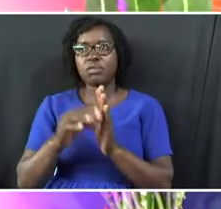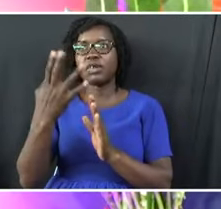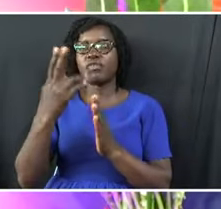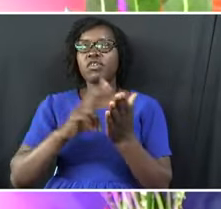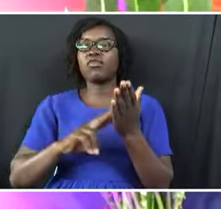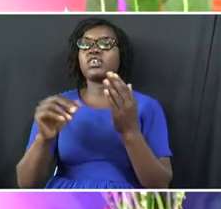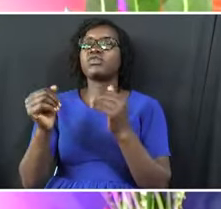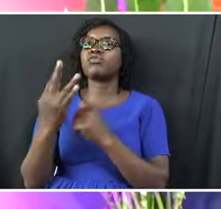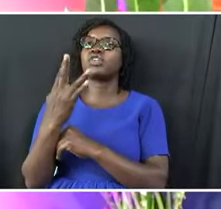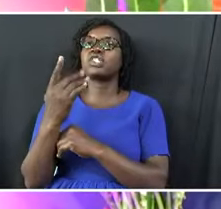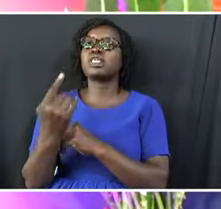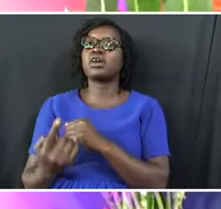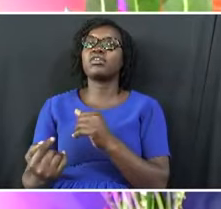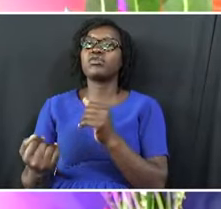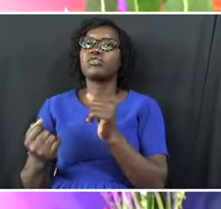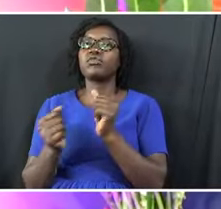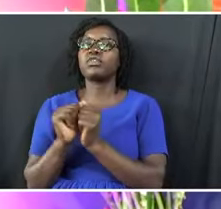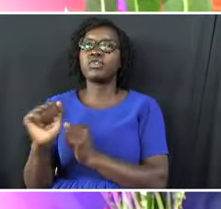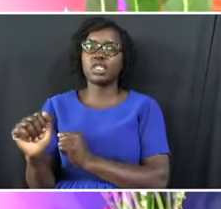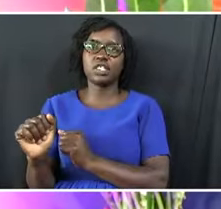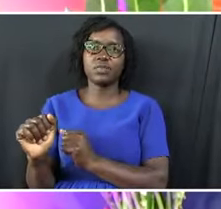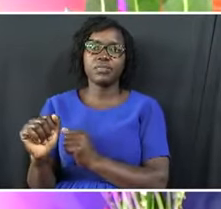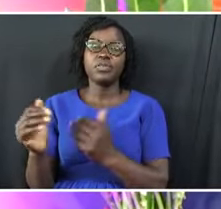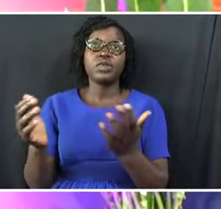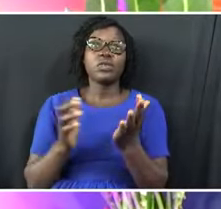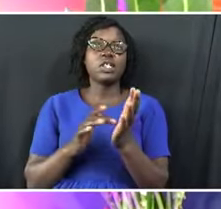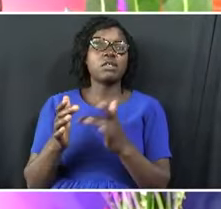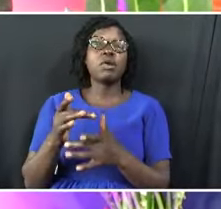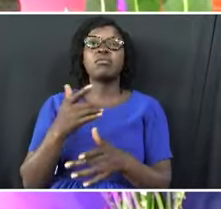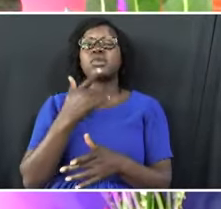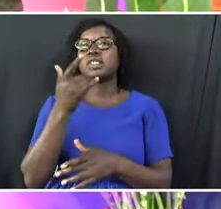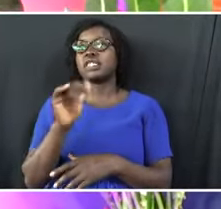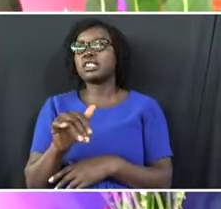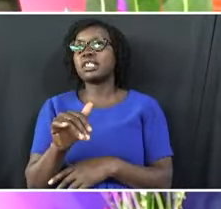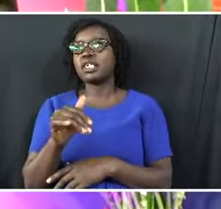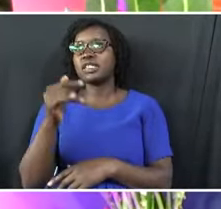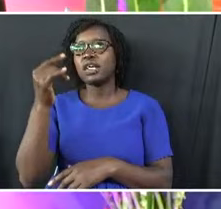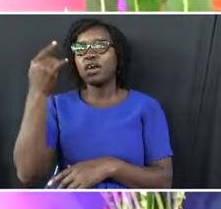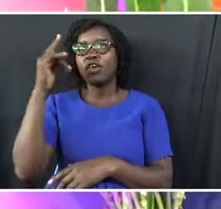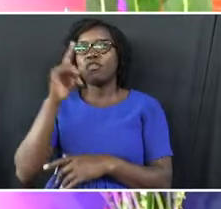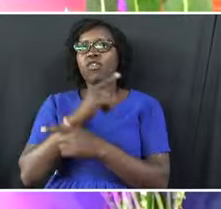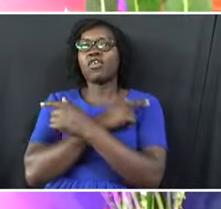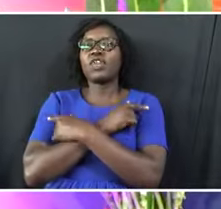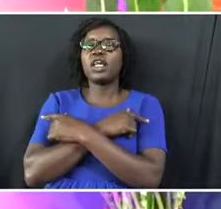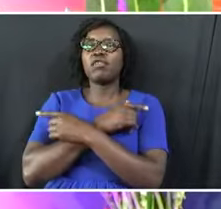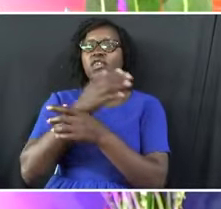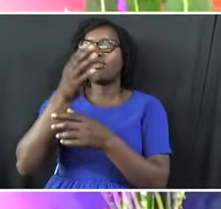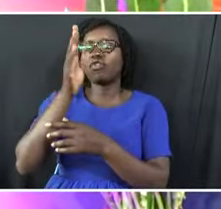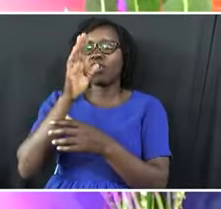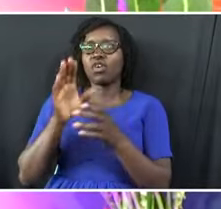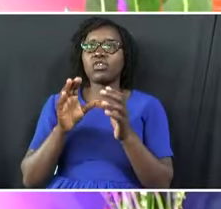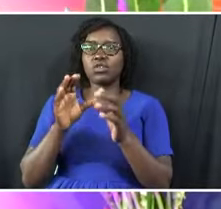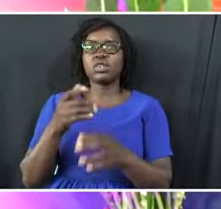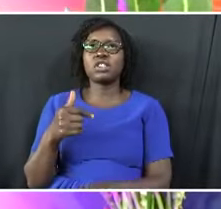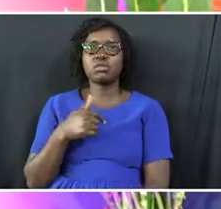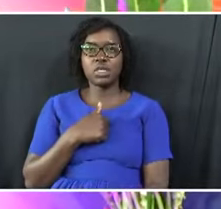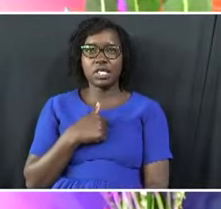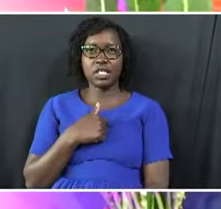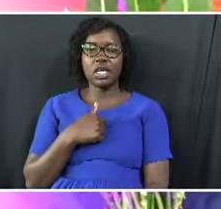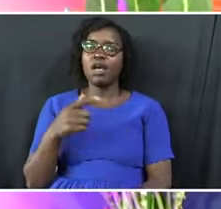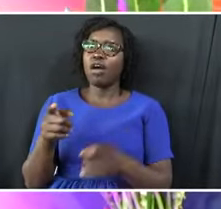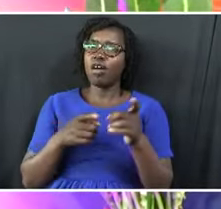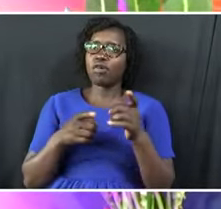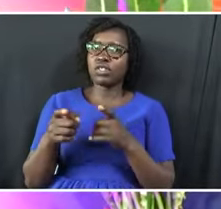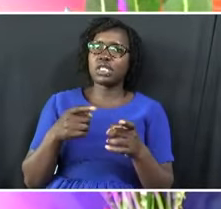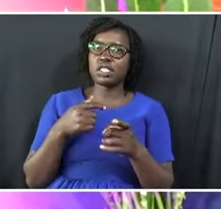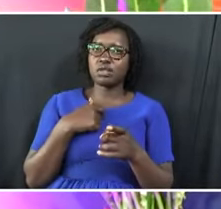and verse 15, where the Bible said that for the love of God compels us. And